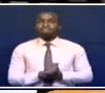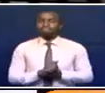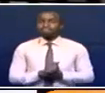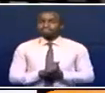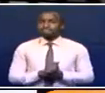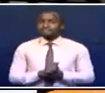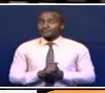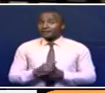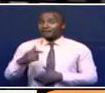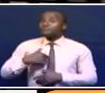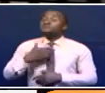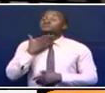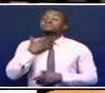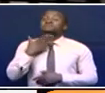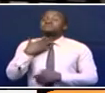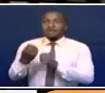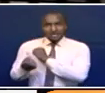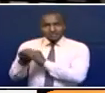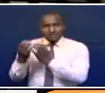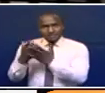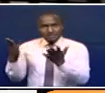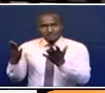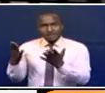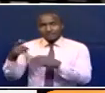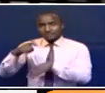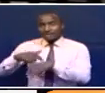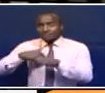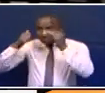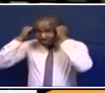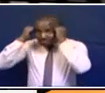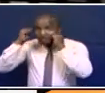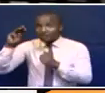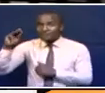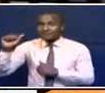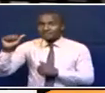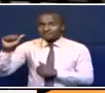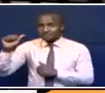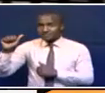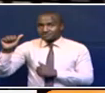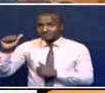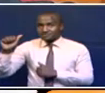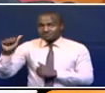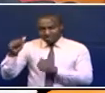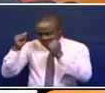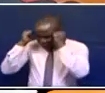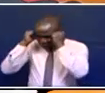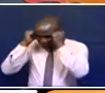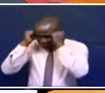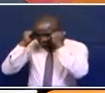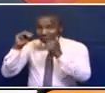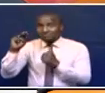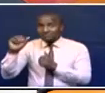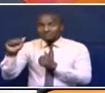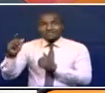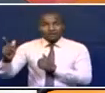I'll let out a secret to you. During my master's thesis, and I took time to study for my master's in